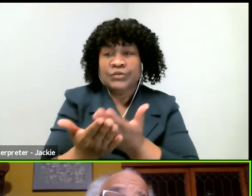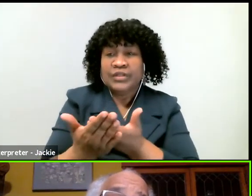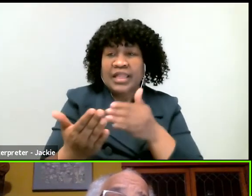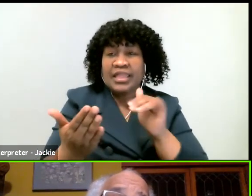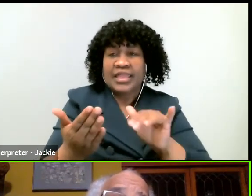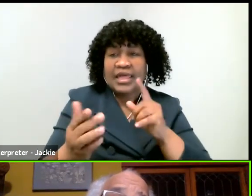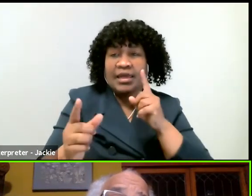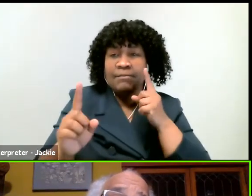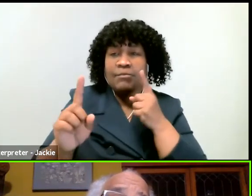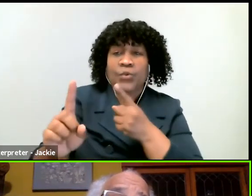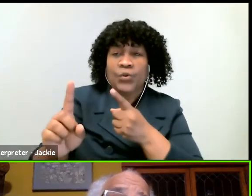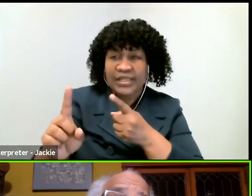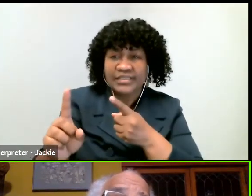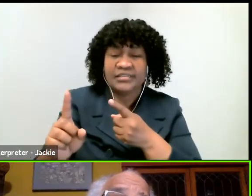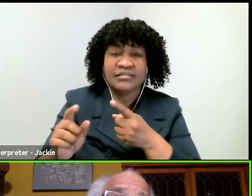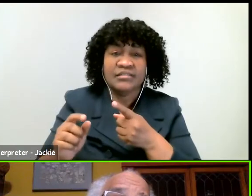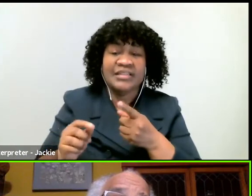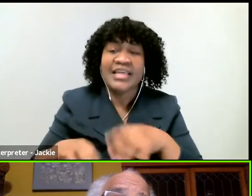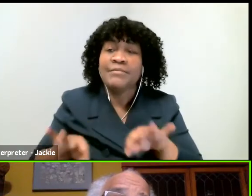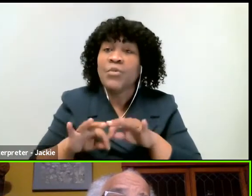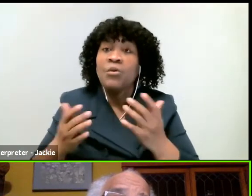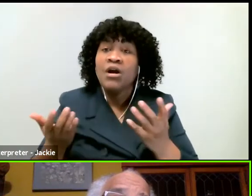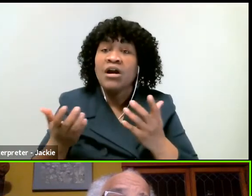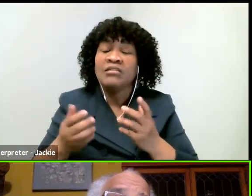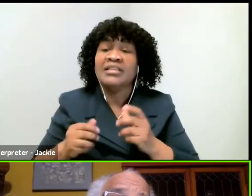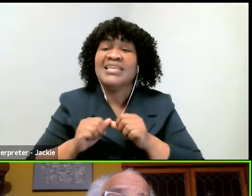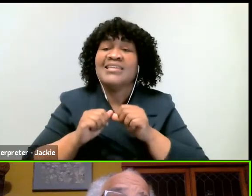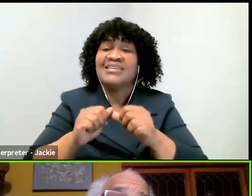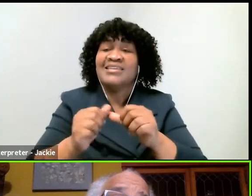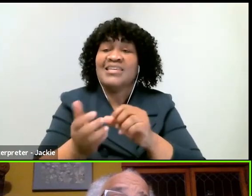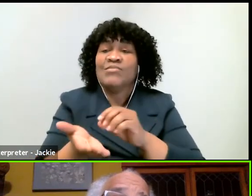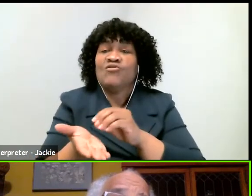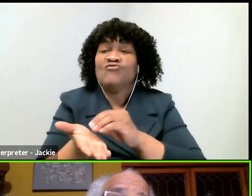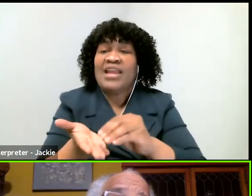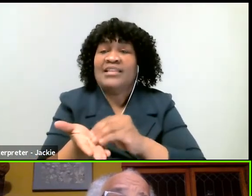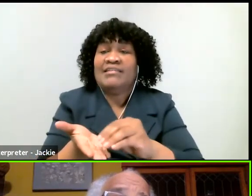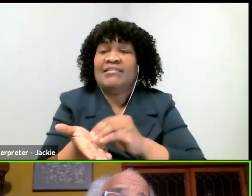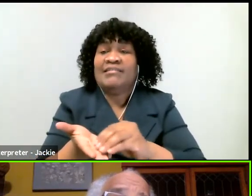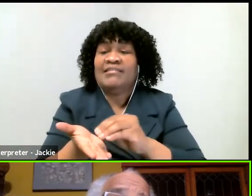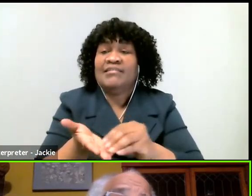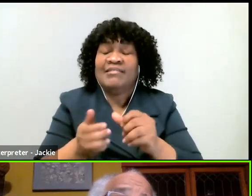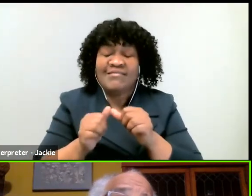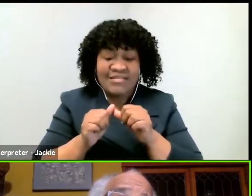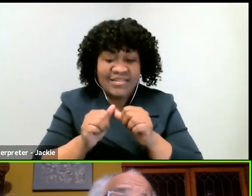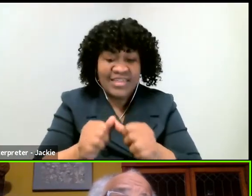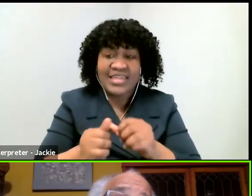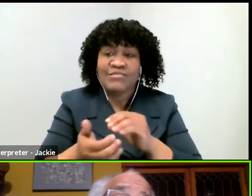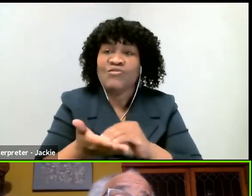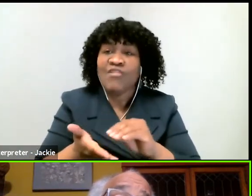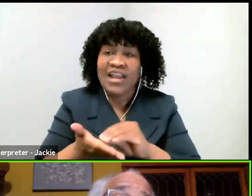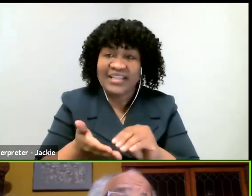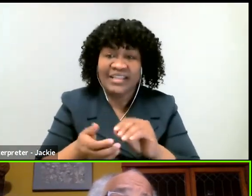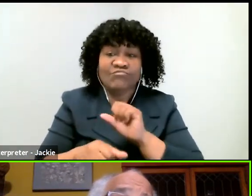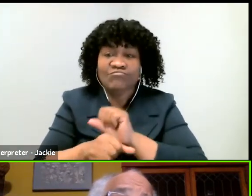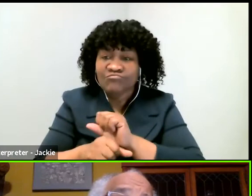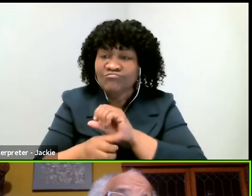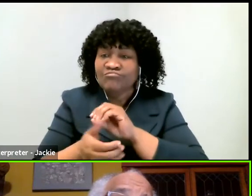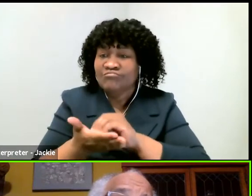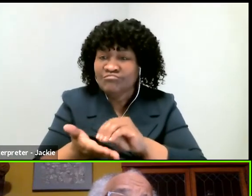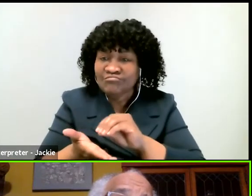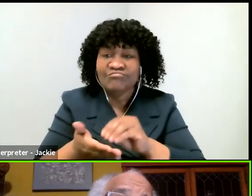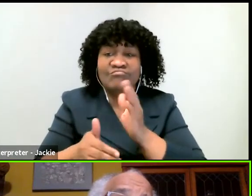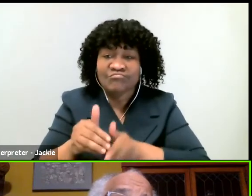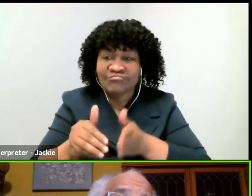to that particular point. Yeah, you keep writing, whatever you do, you keep writing. Just get your work